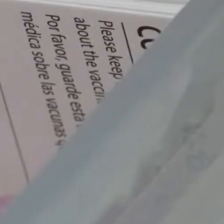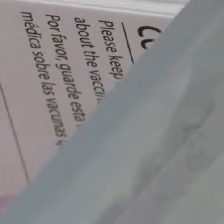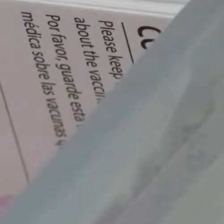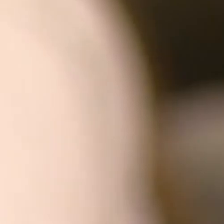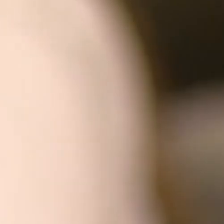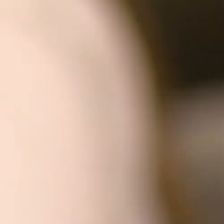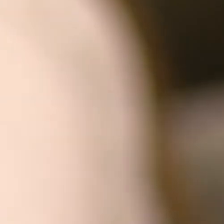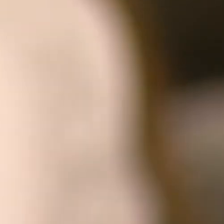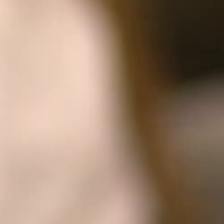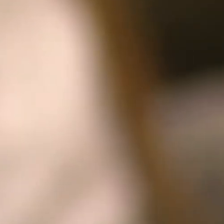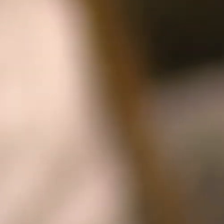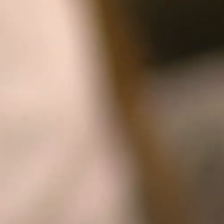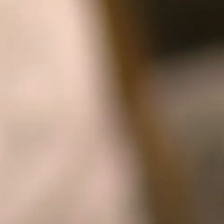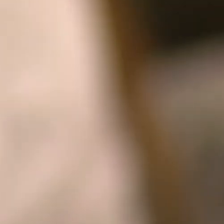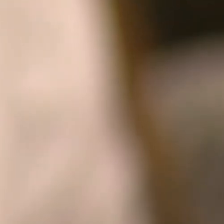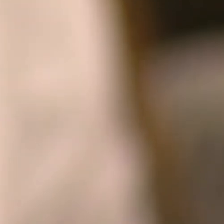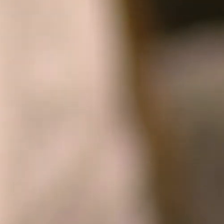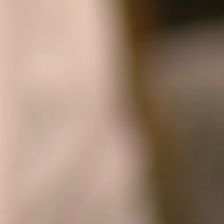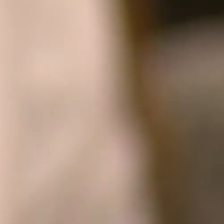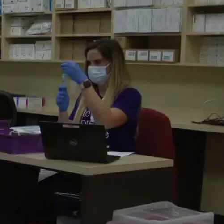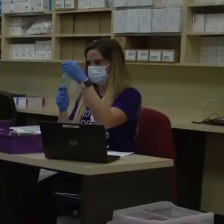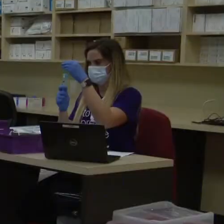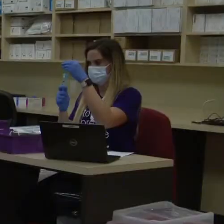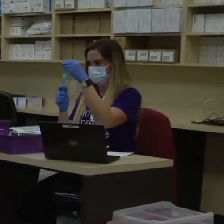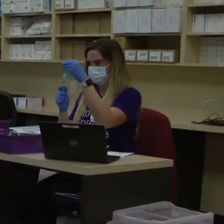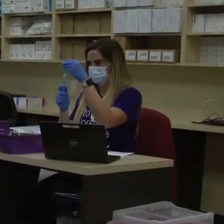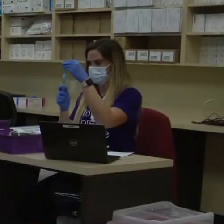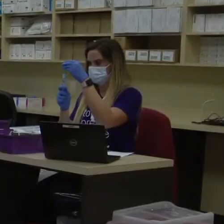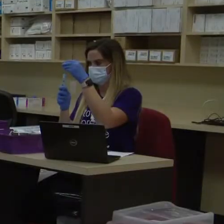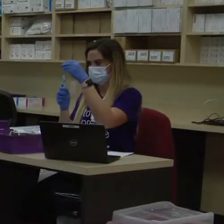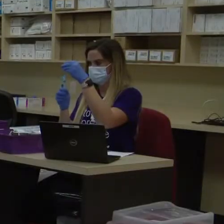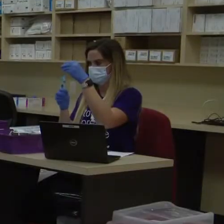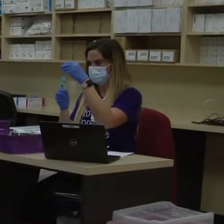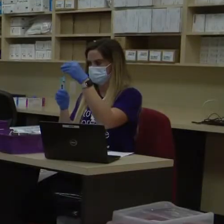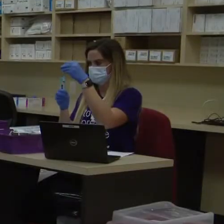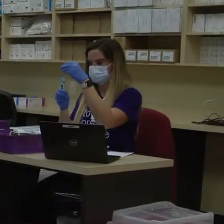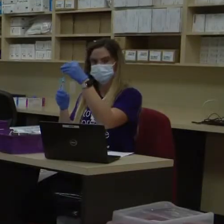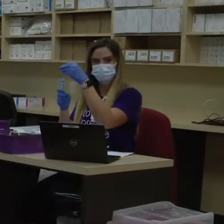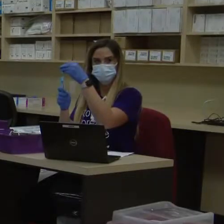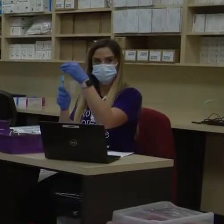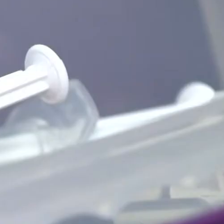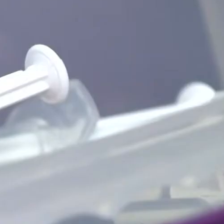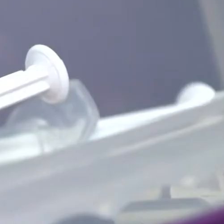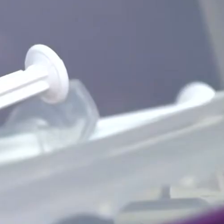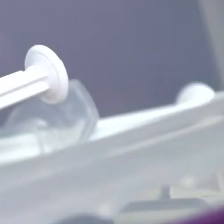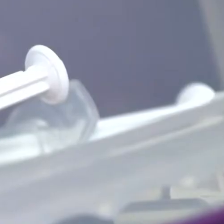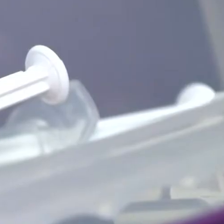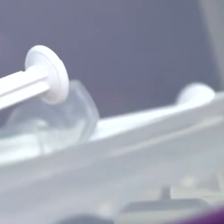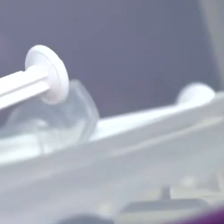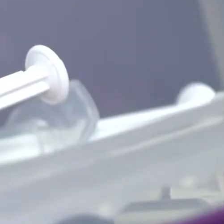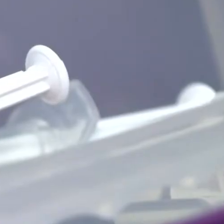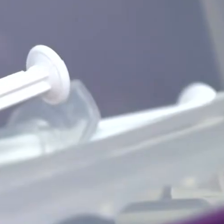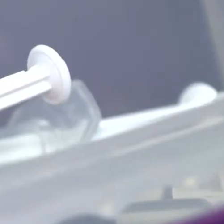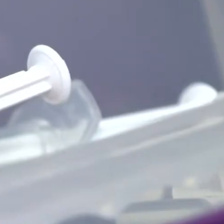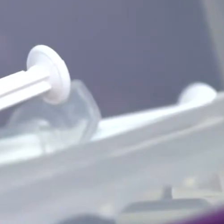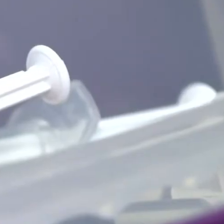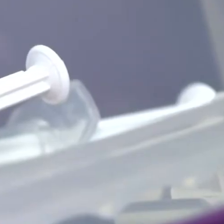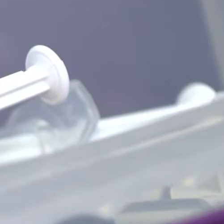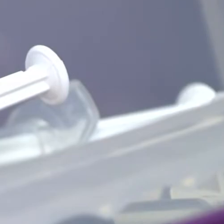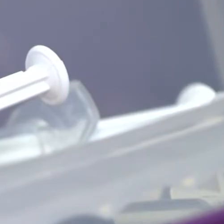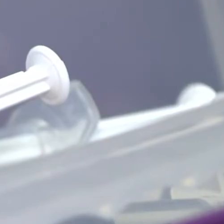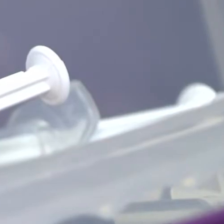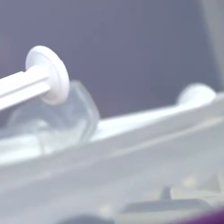exposure should get a third Pfizer or Moderna shot. Pfizer is asking the FDA to amend its emergency use authorization and allow